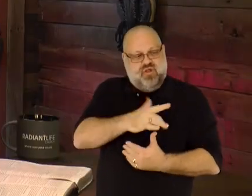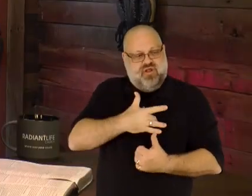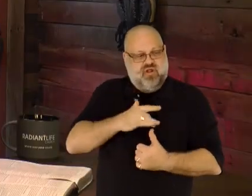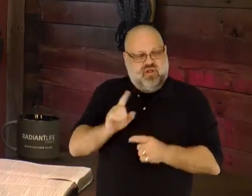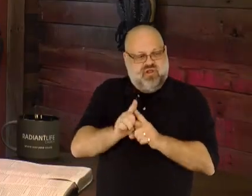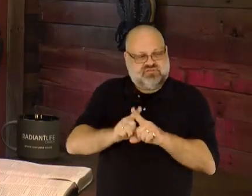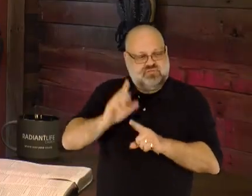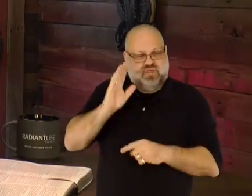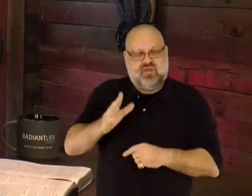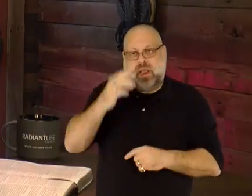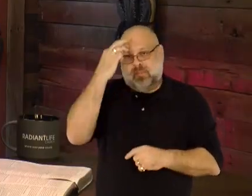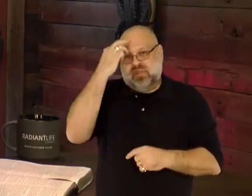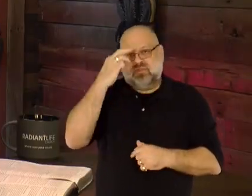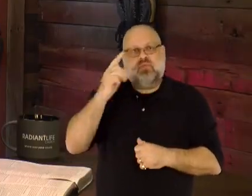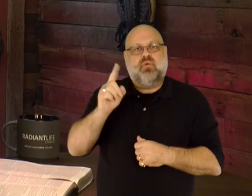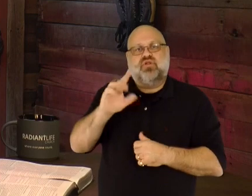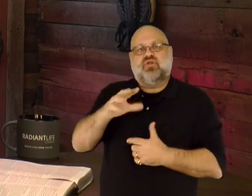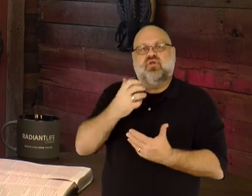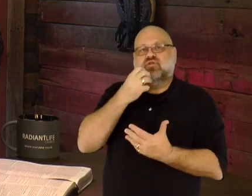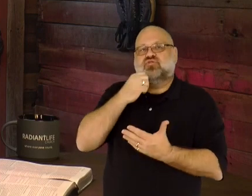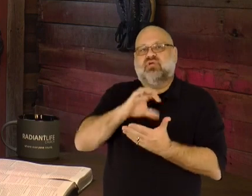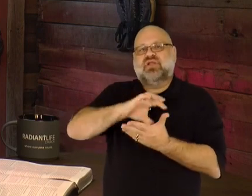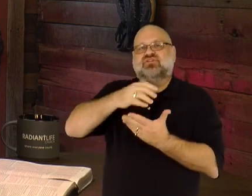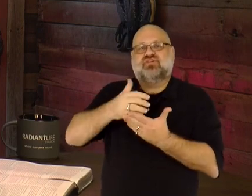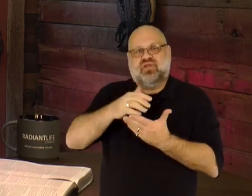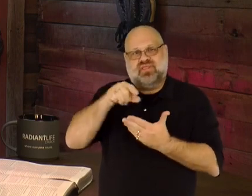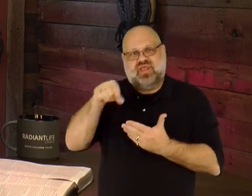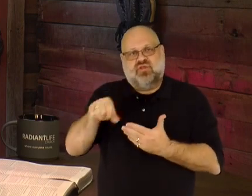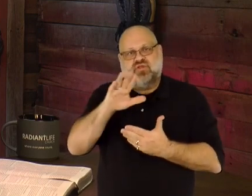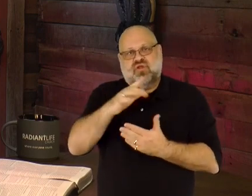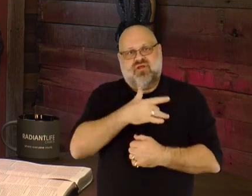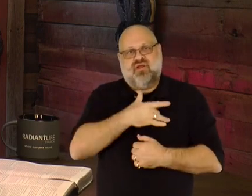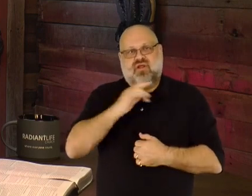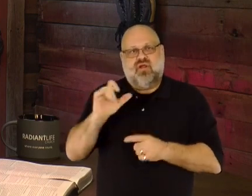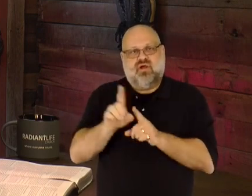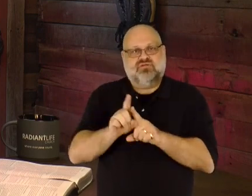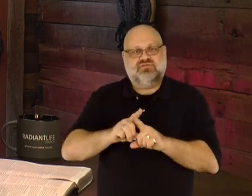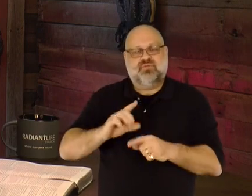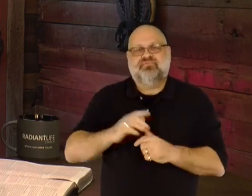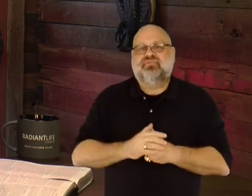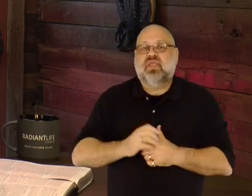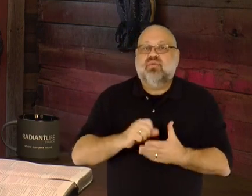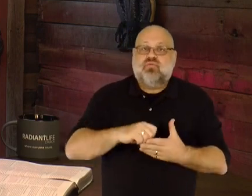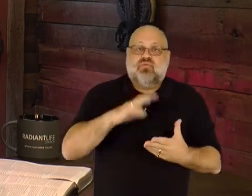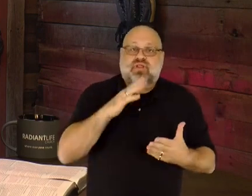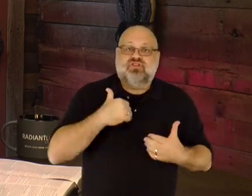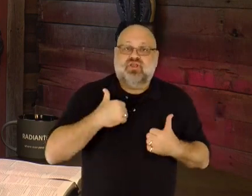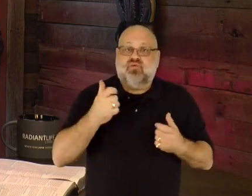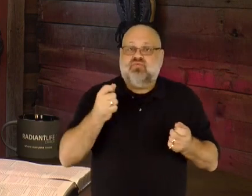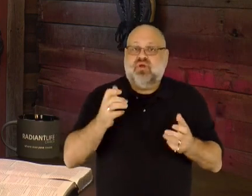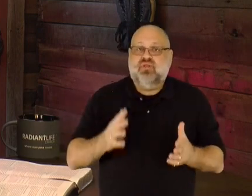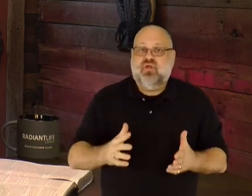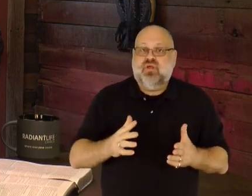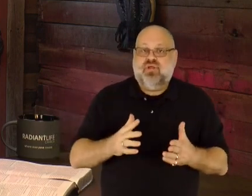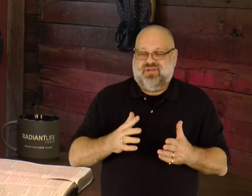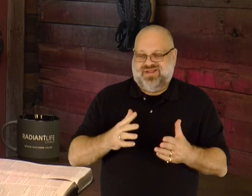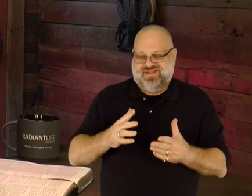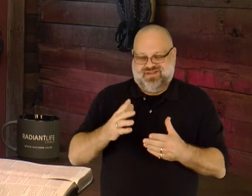verse. "For where your treasure is, there your heart will be also." The rich young ruler was